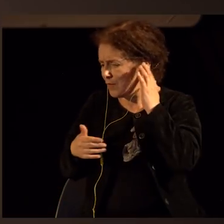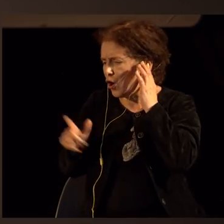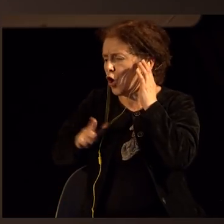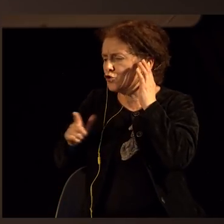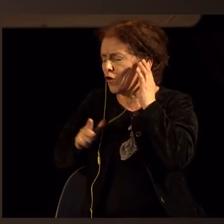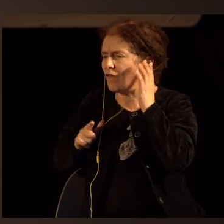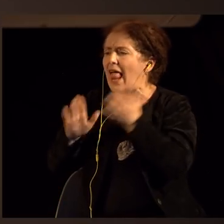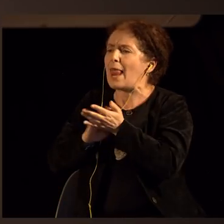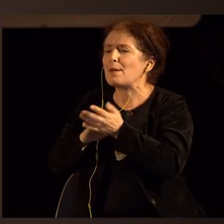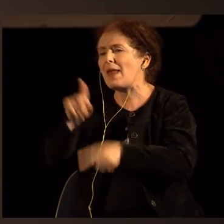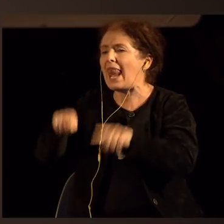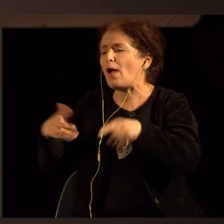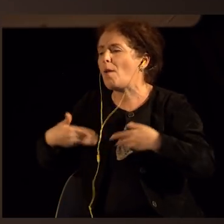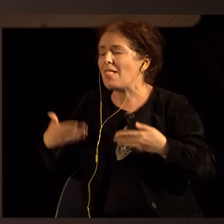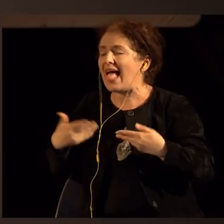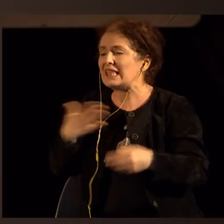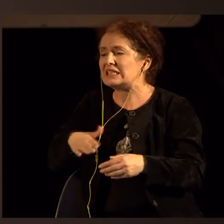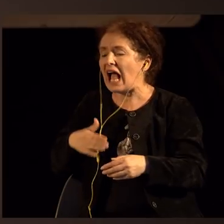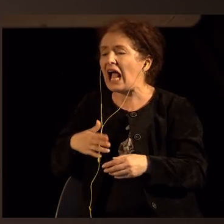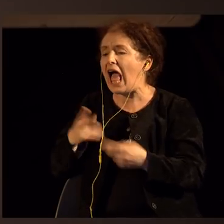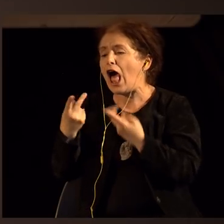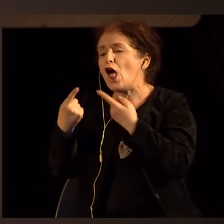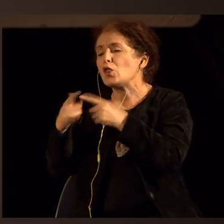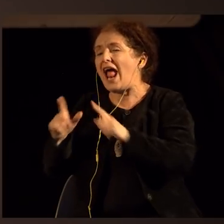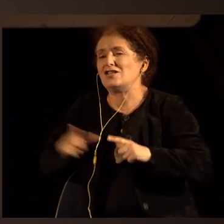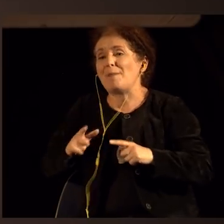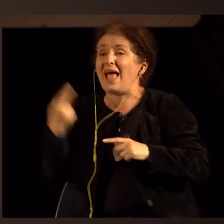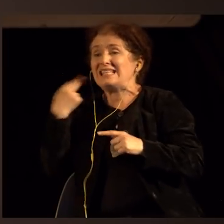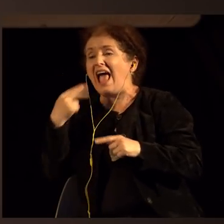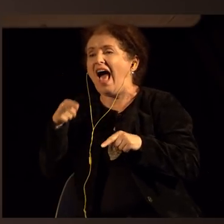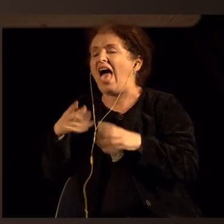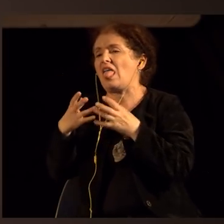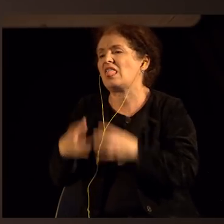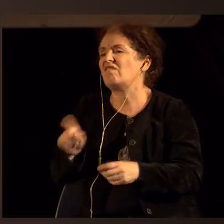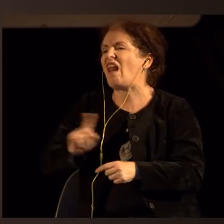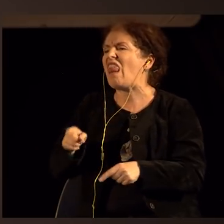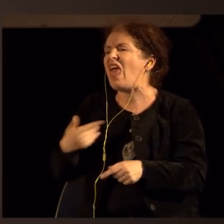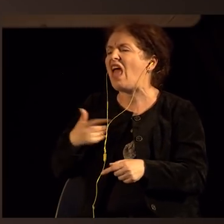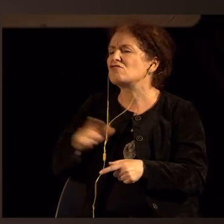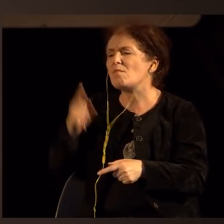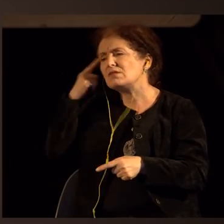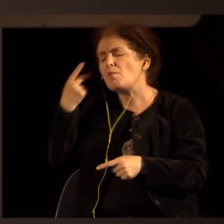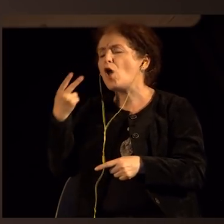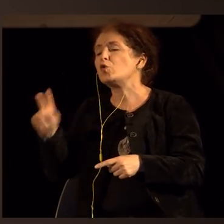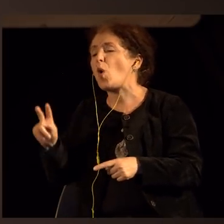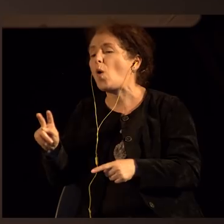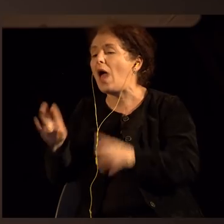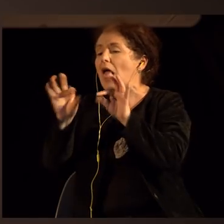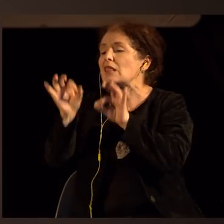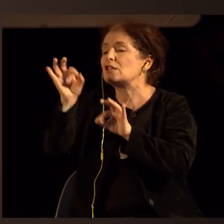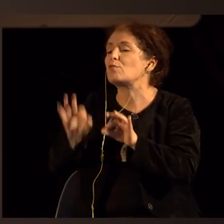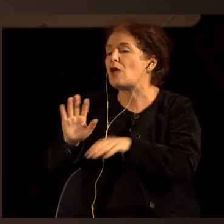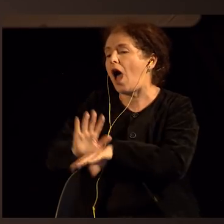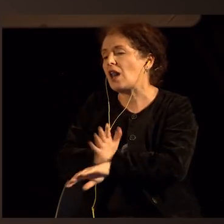And another example is that plastic surgery on the genitals are in higher demand than ever, especially